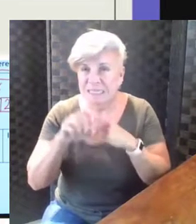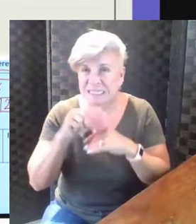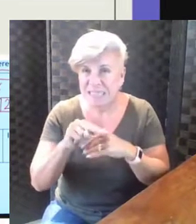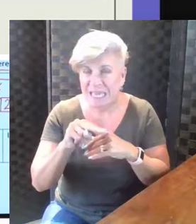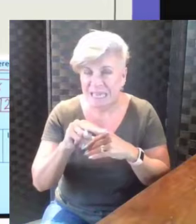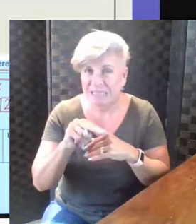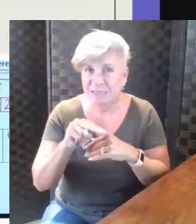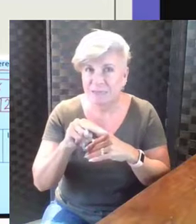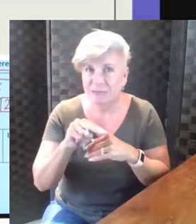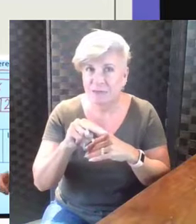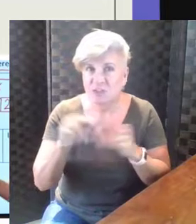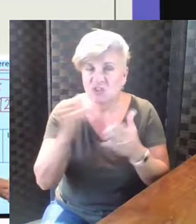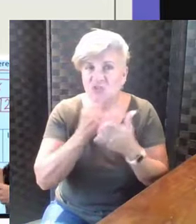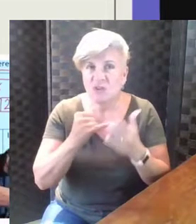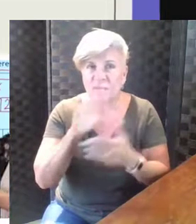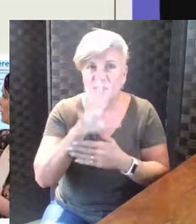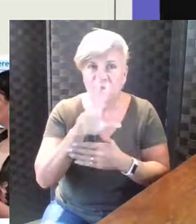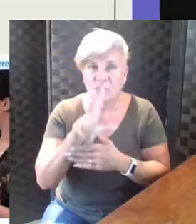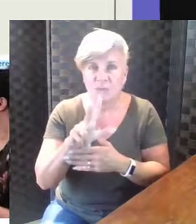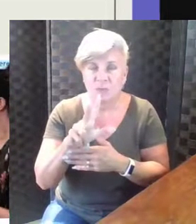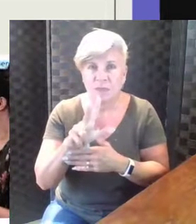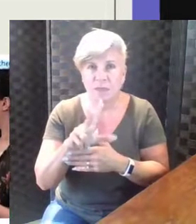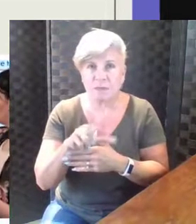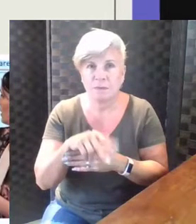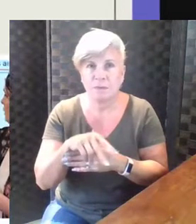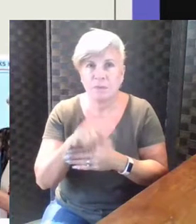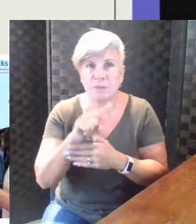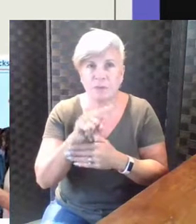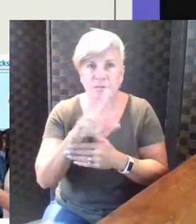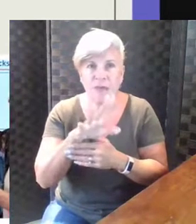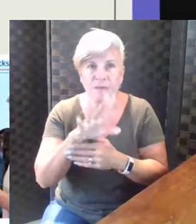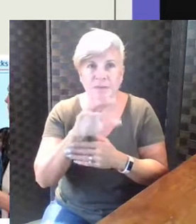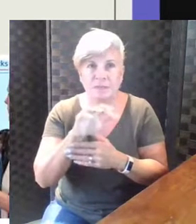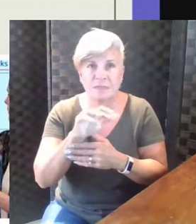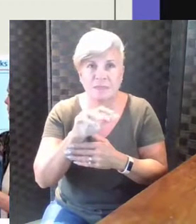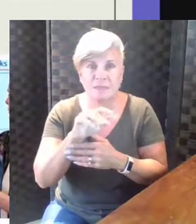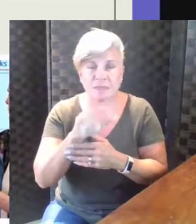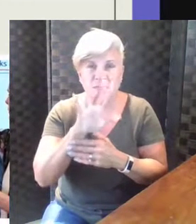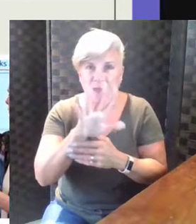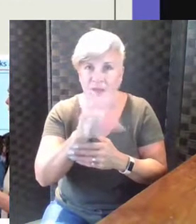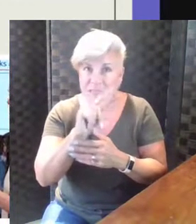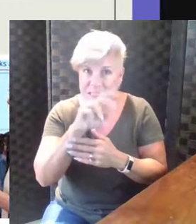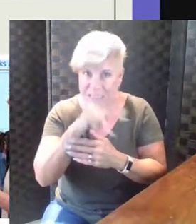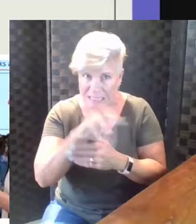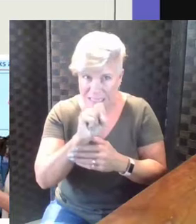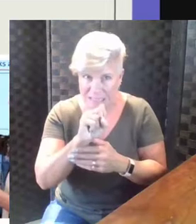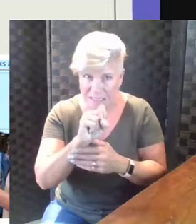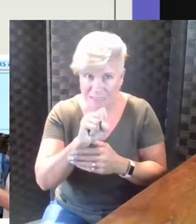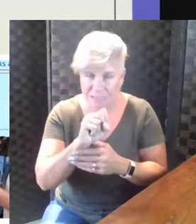we're going to draw 53, we would draw 5